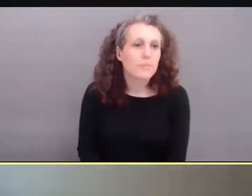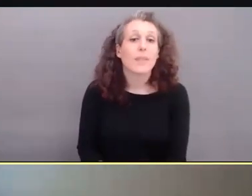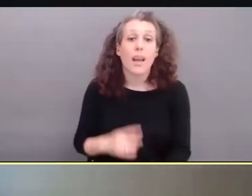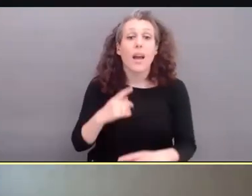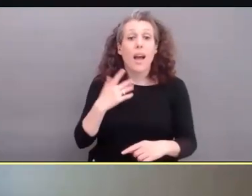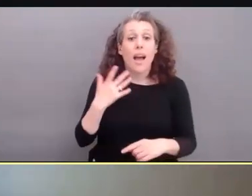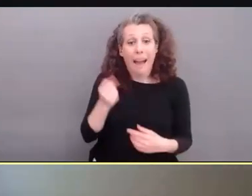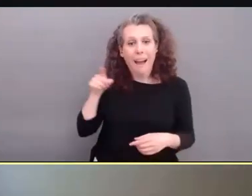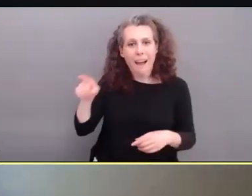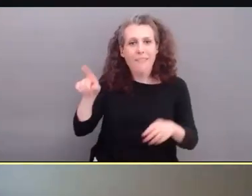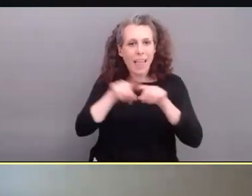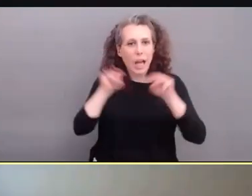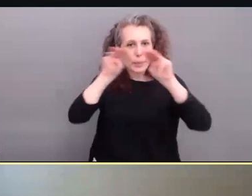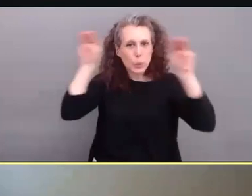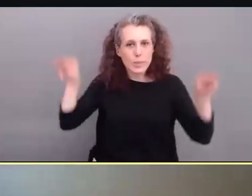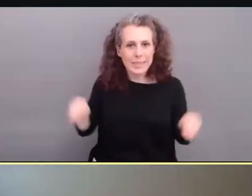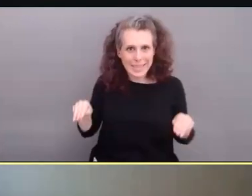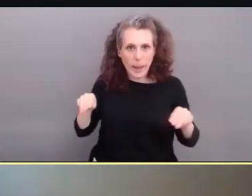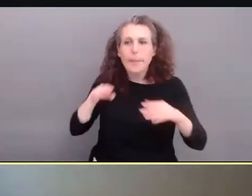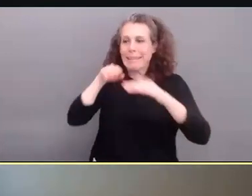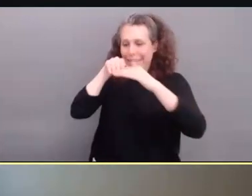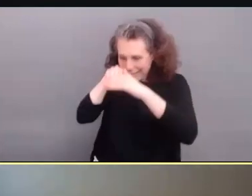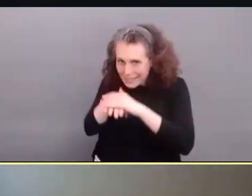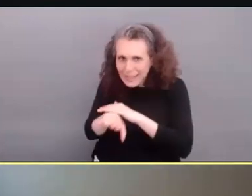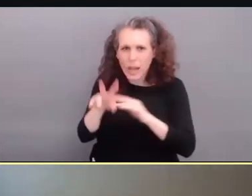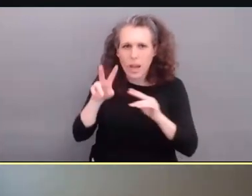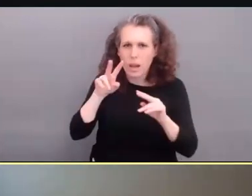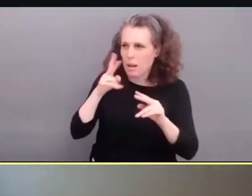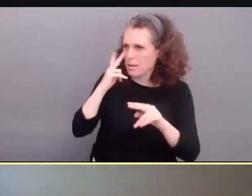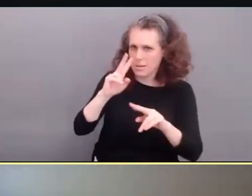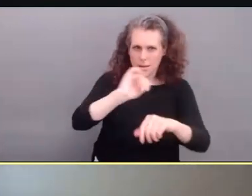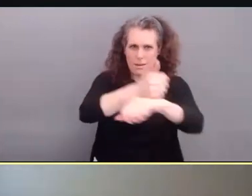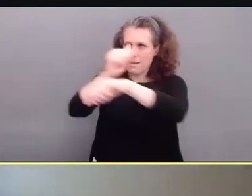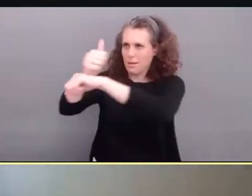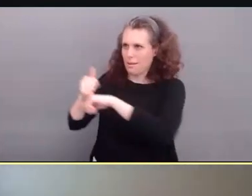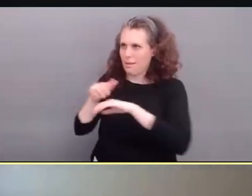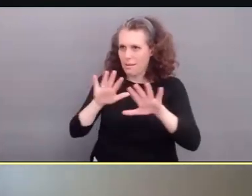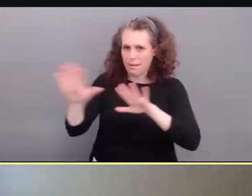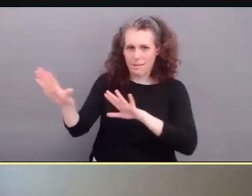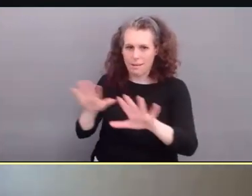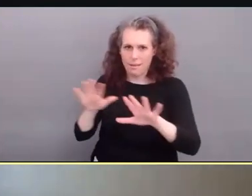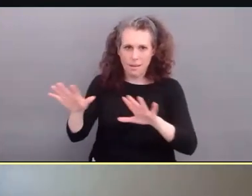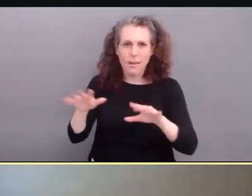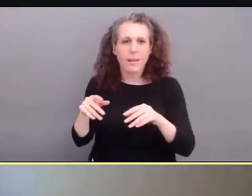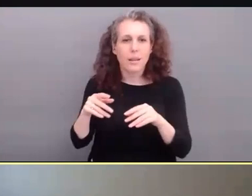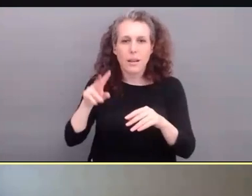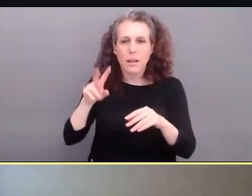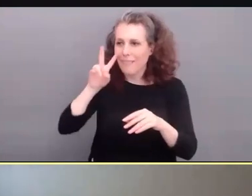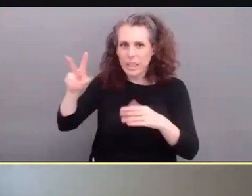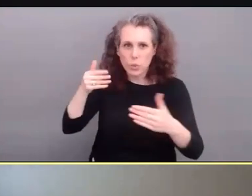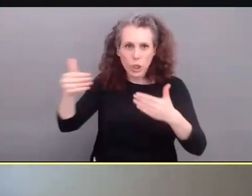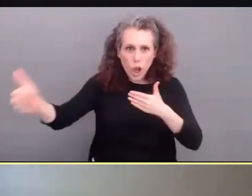And again, some of the same ingredients, lighting, contrast, visual contrast,